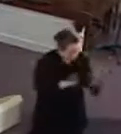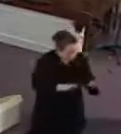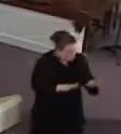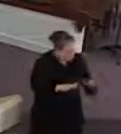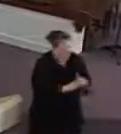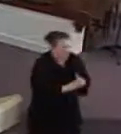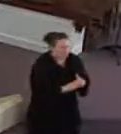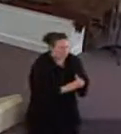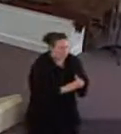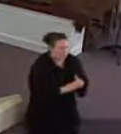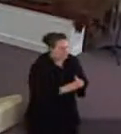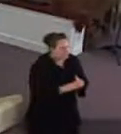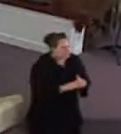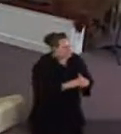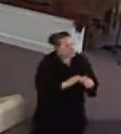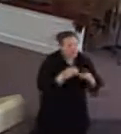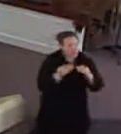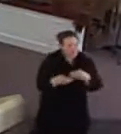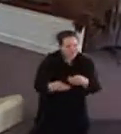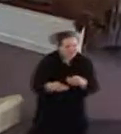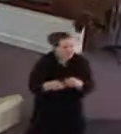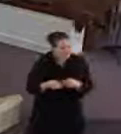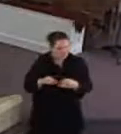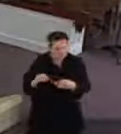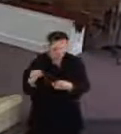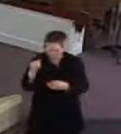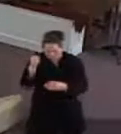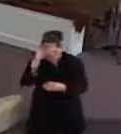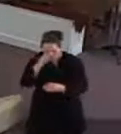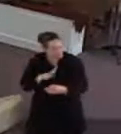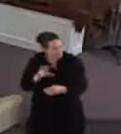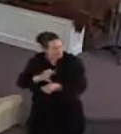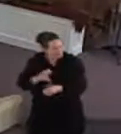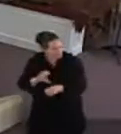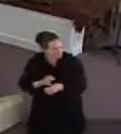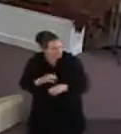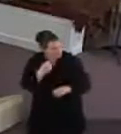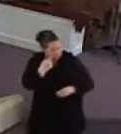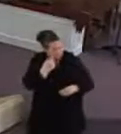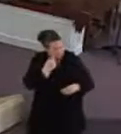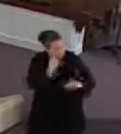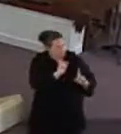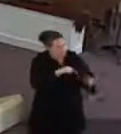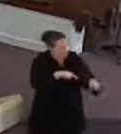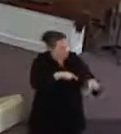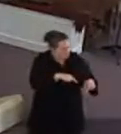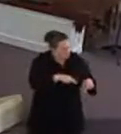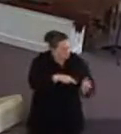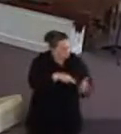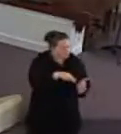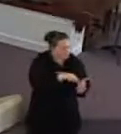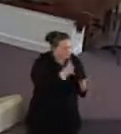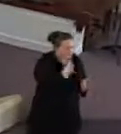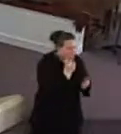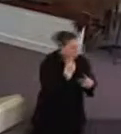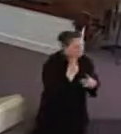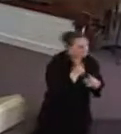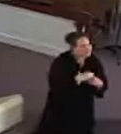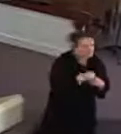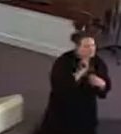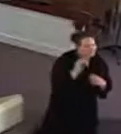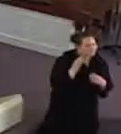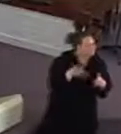church to see if there was going to be a response. Parker got up and said that I understand that Pastor